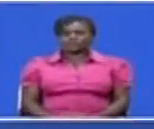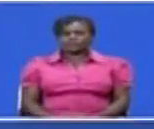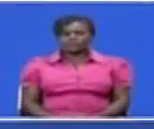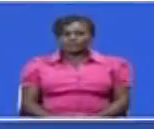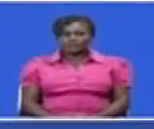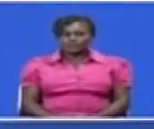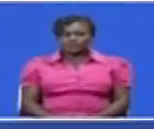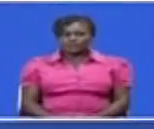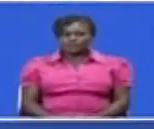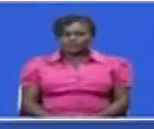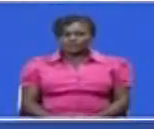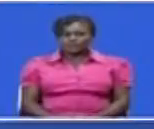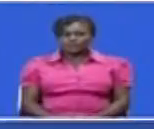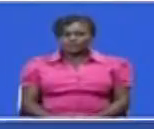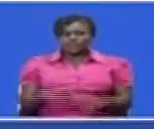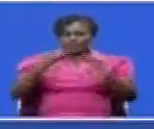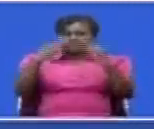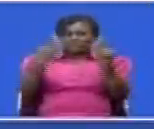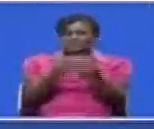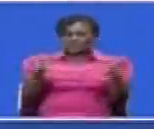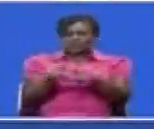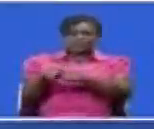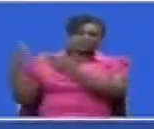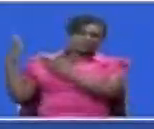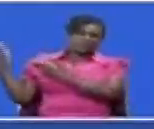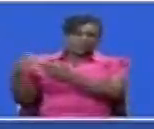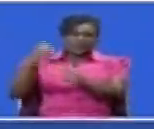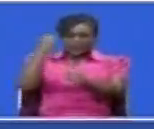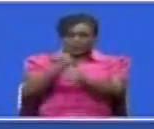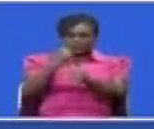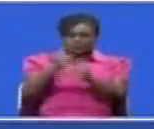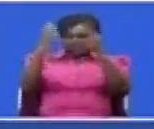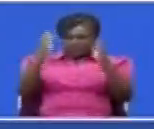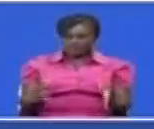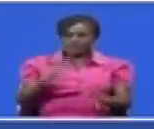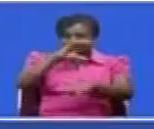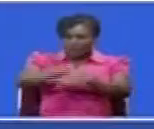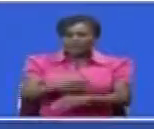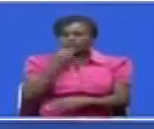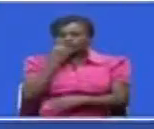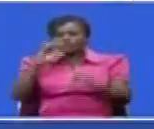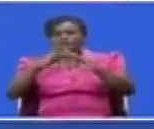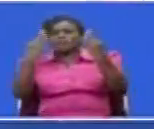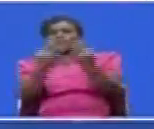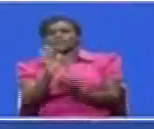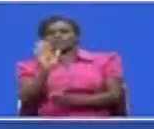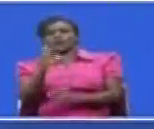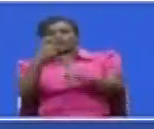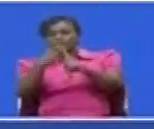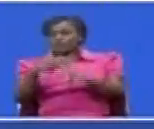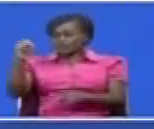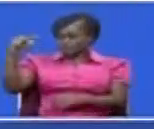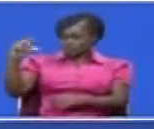Dadaab is not spared either. For mothers like her, the greatest task is to provide food for her family other than the rations they receive from